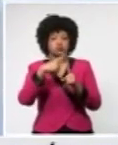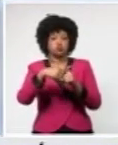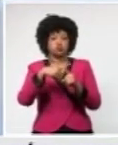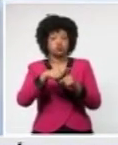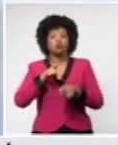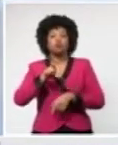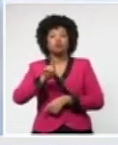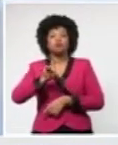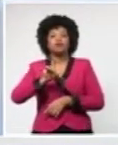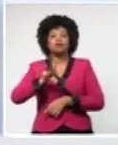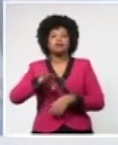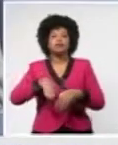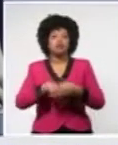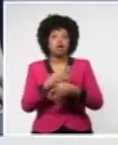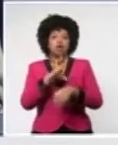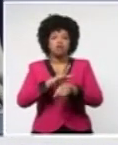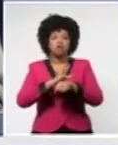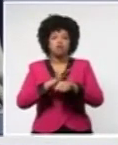49